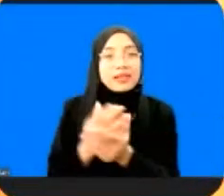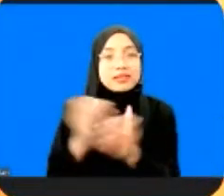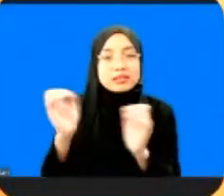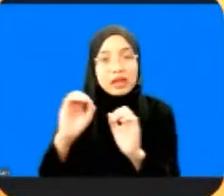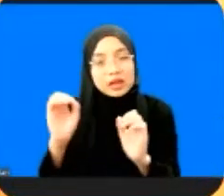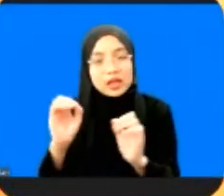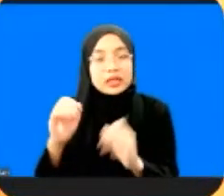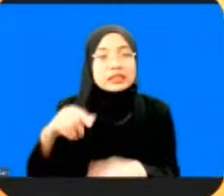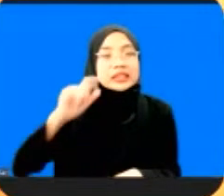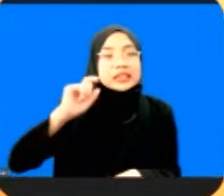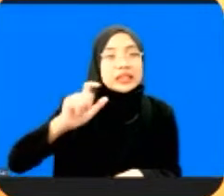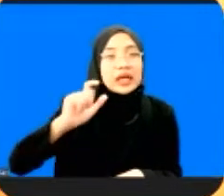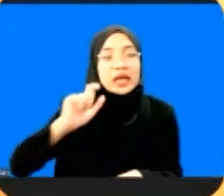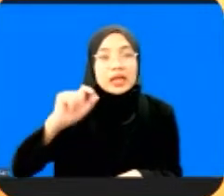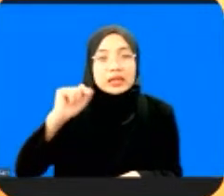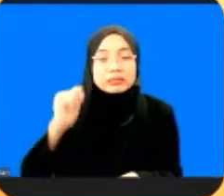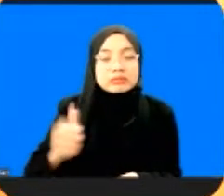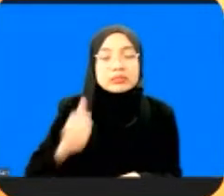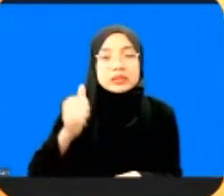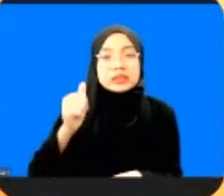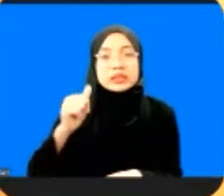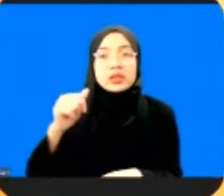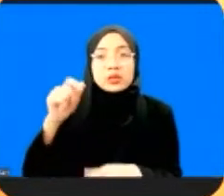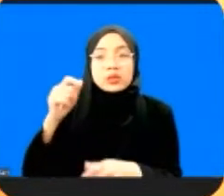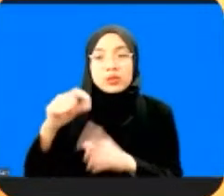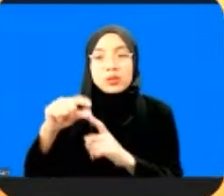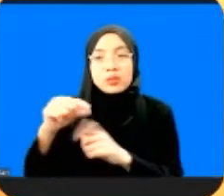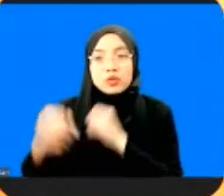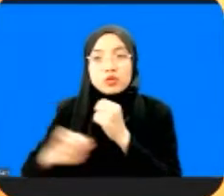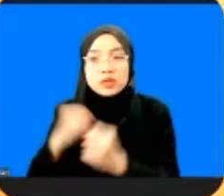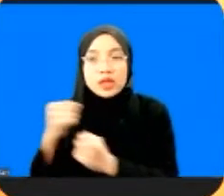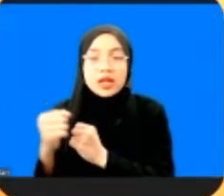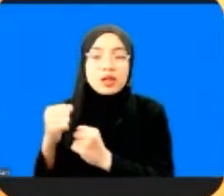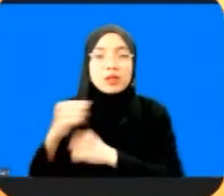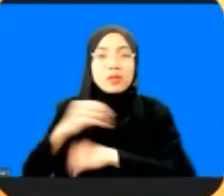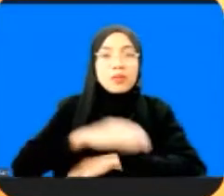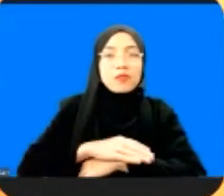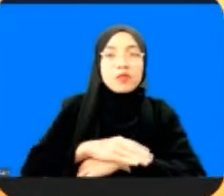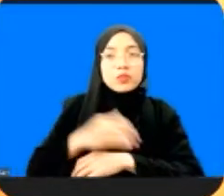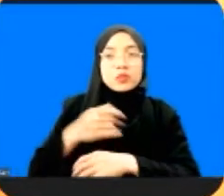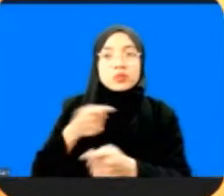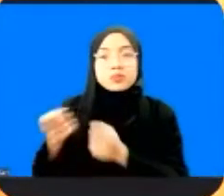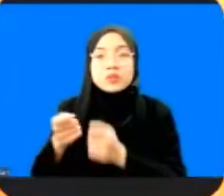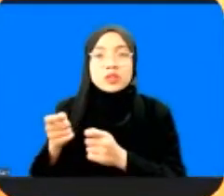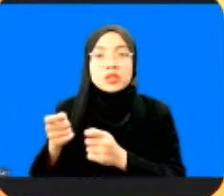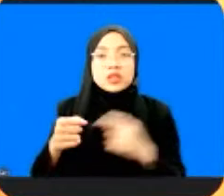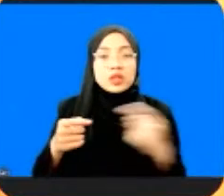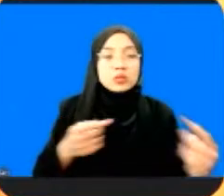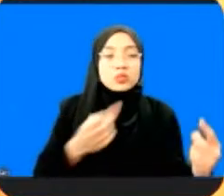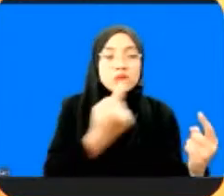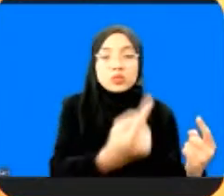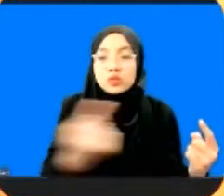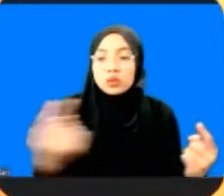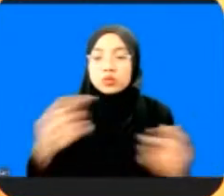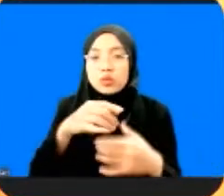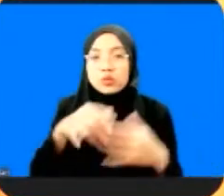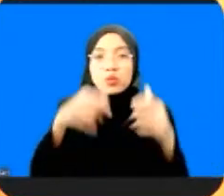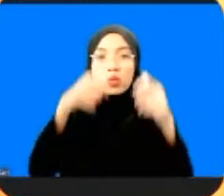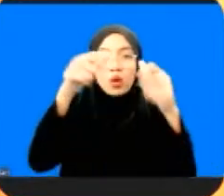or companies to get to every single one of content, and and for fact checkers to debunk all of